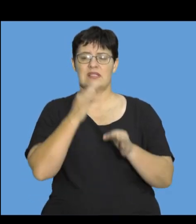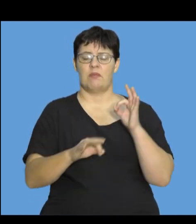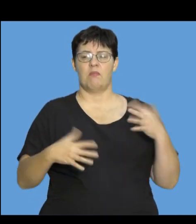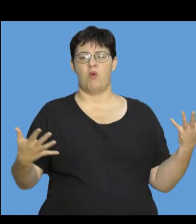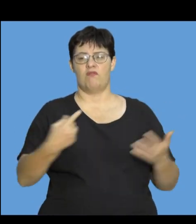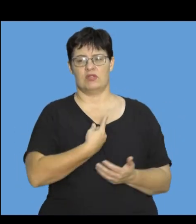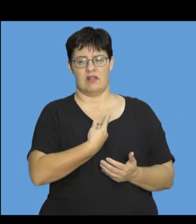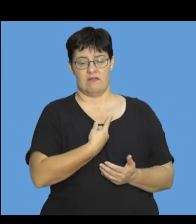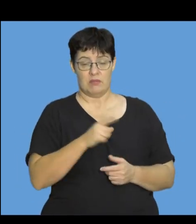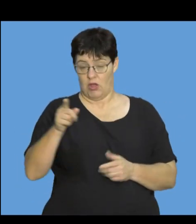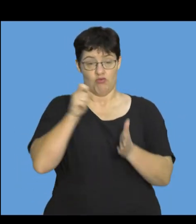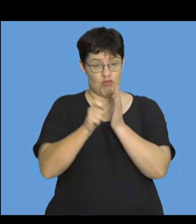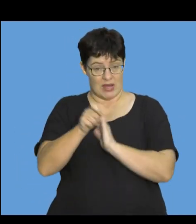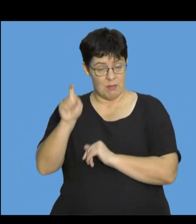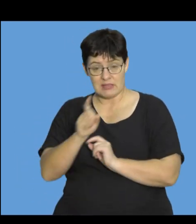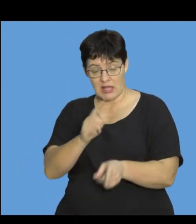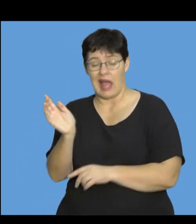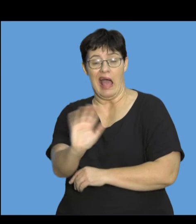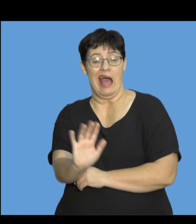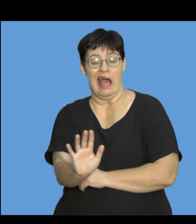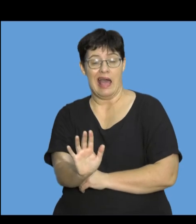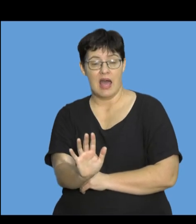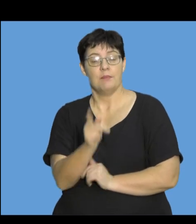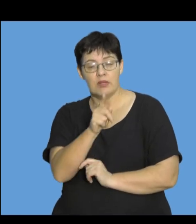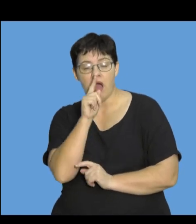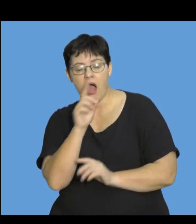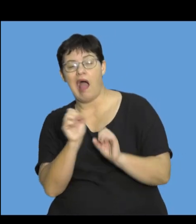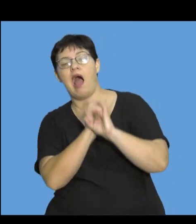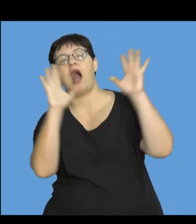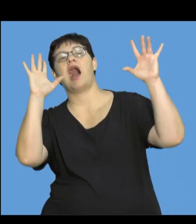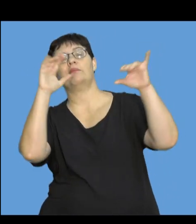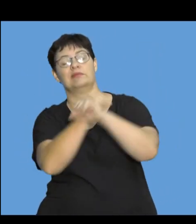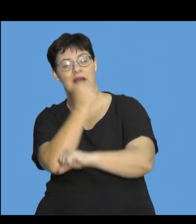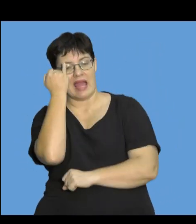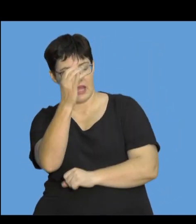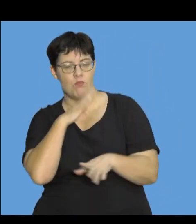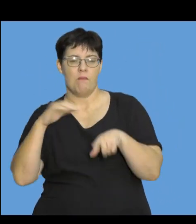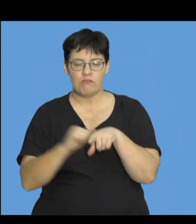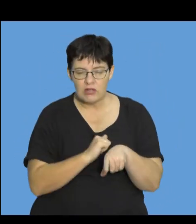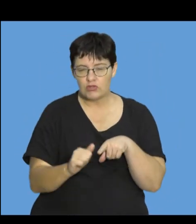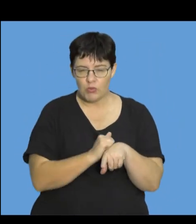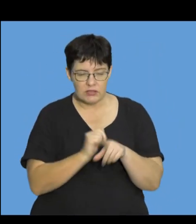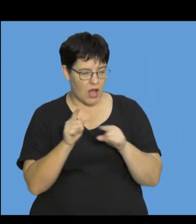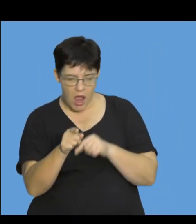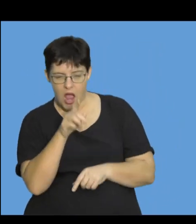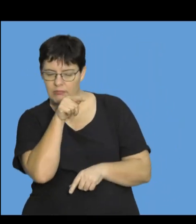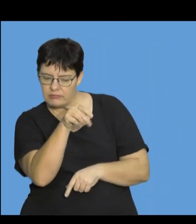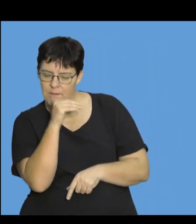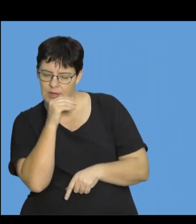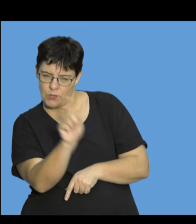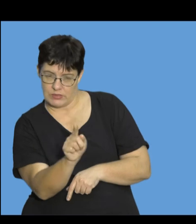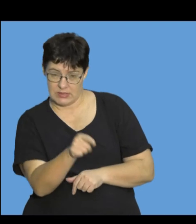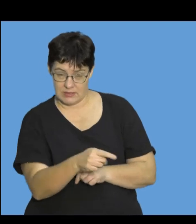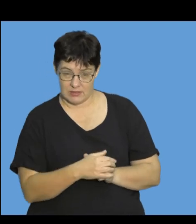just simplify it for yourself. I'm not saying this is what you write as your answer, no. Just so that you can have an idea while you are practicing